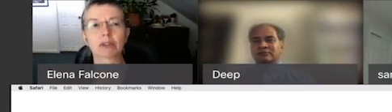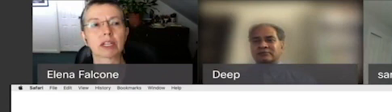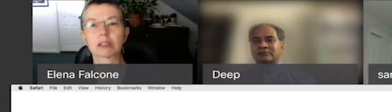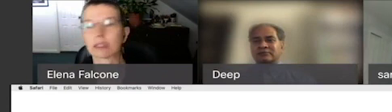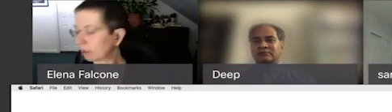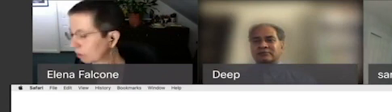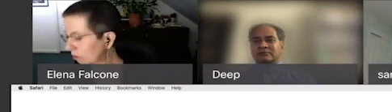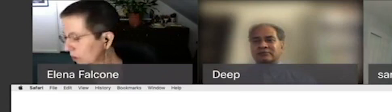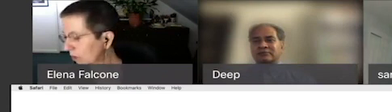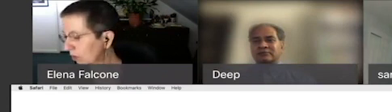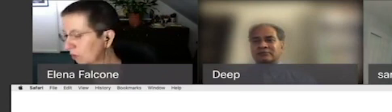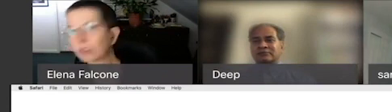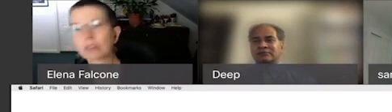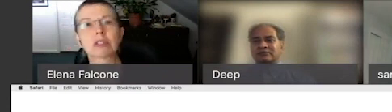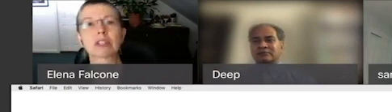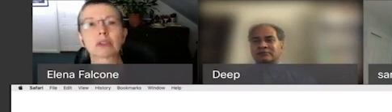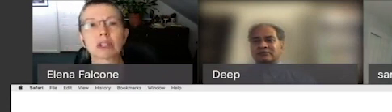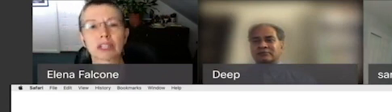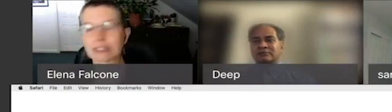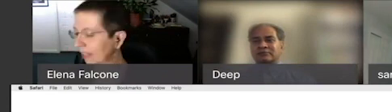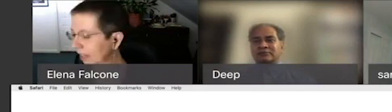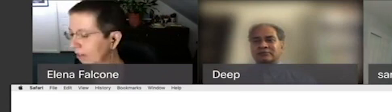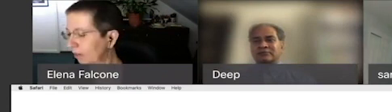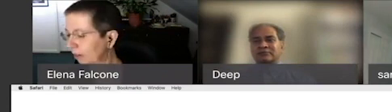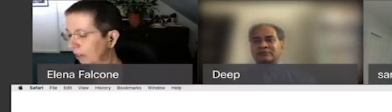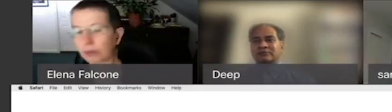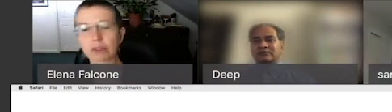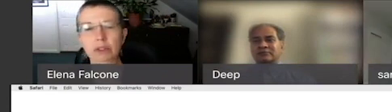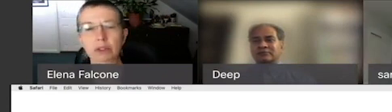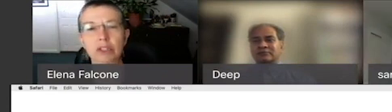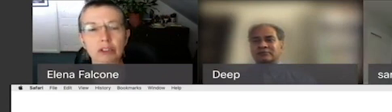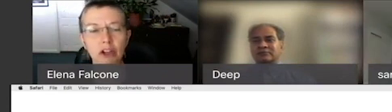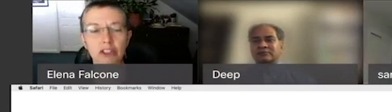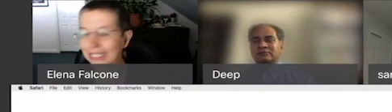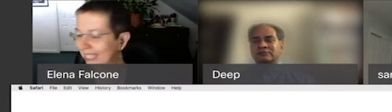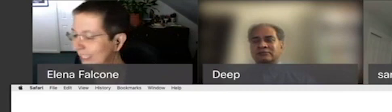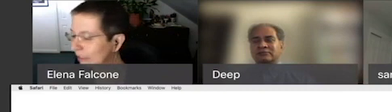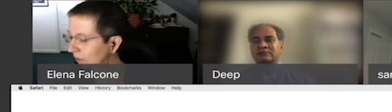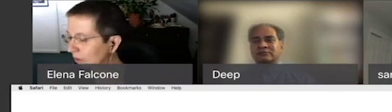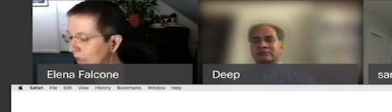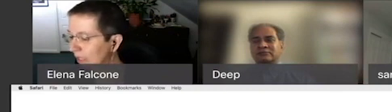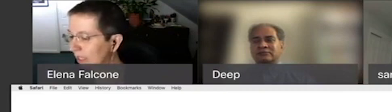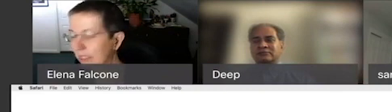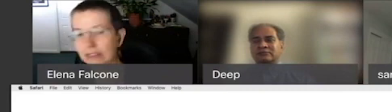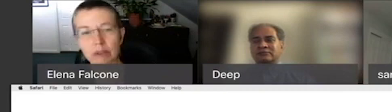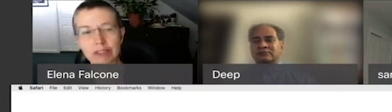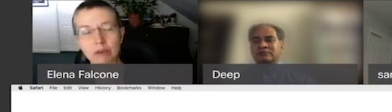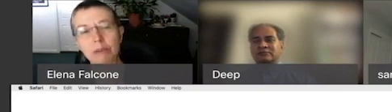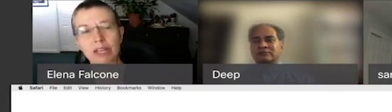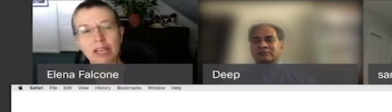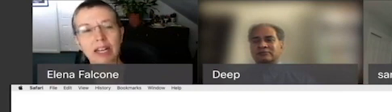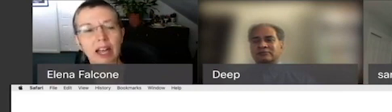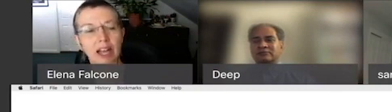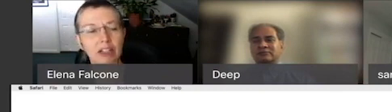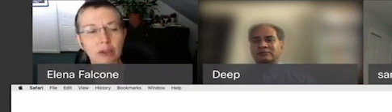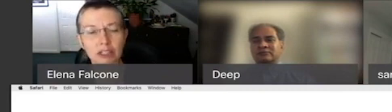the transmission for this thing as quickly as I'd like. There it goes. So seniorlawday.info is the website,